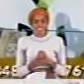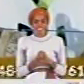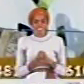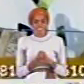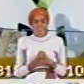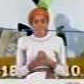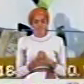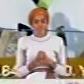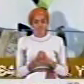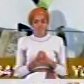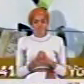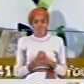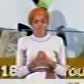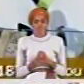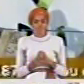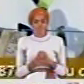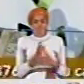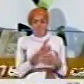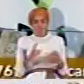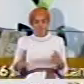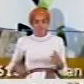The Lord has done it.